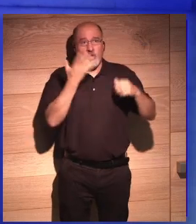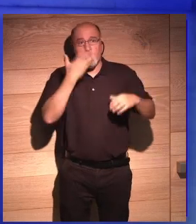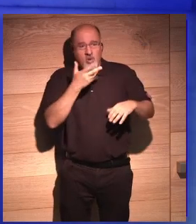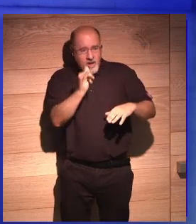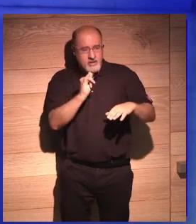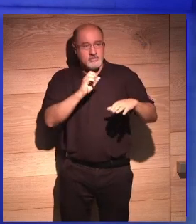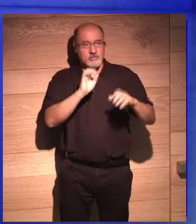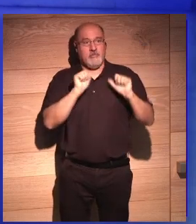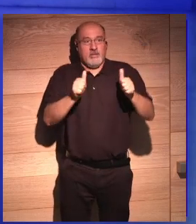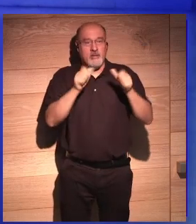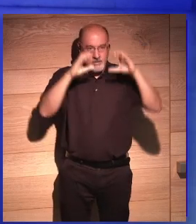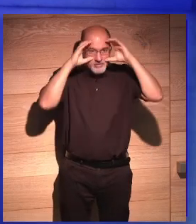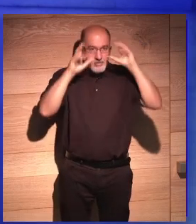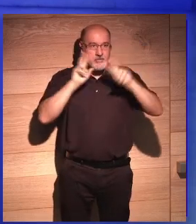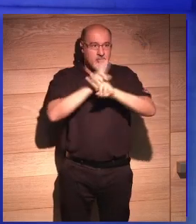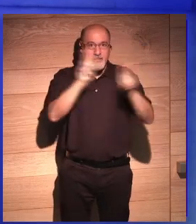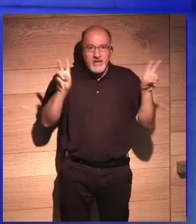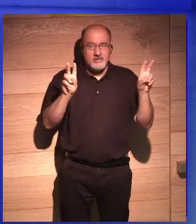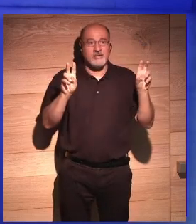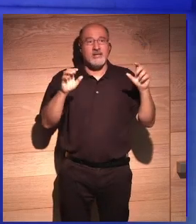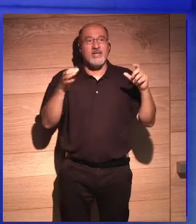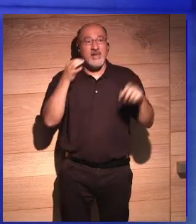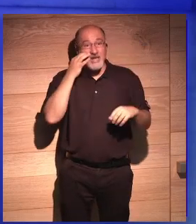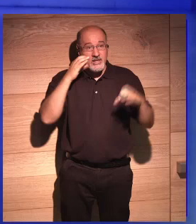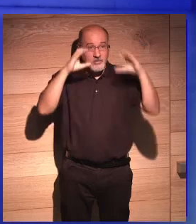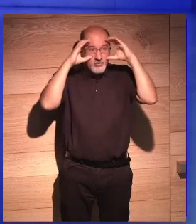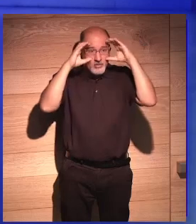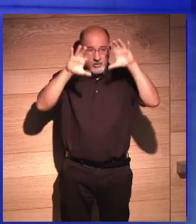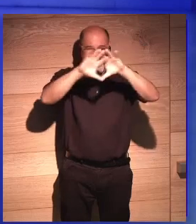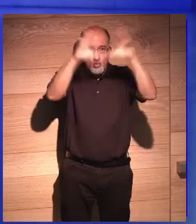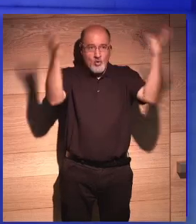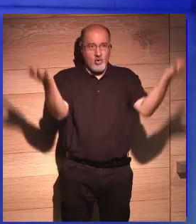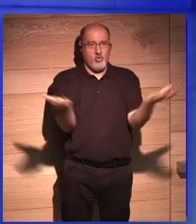VR in a volumetric context very early on.